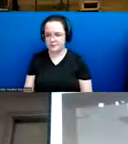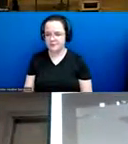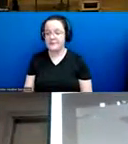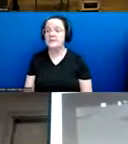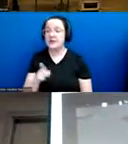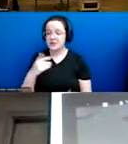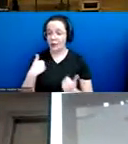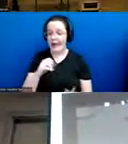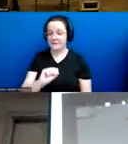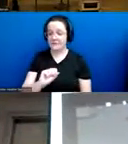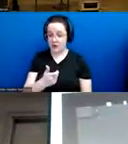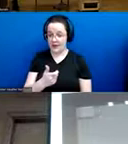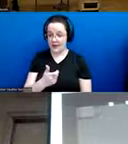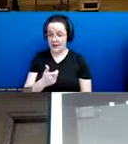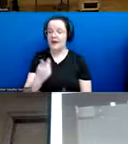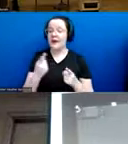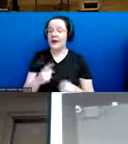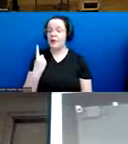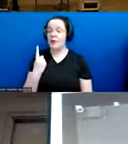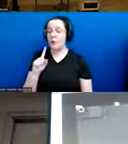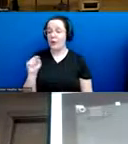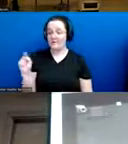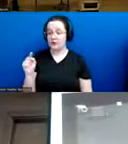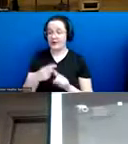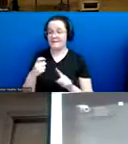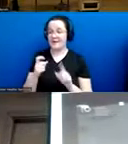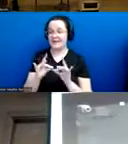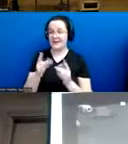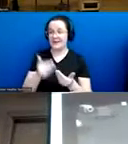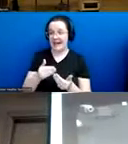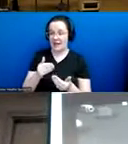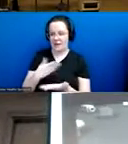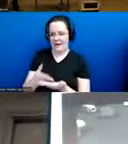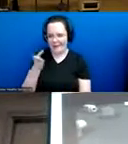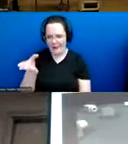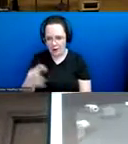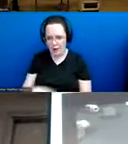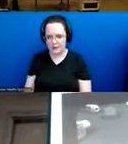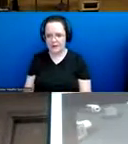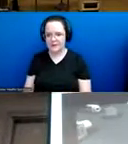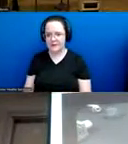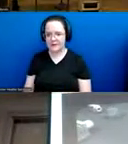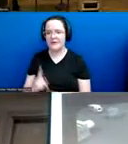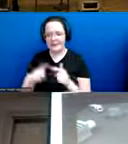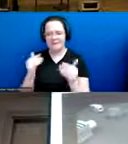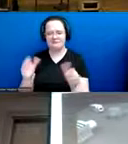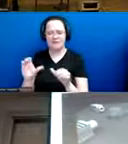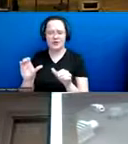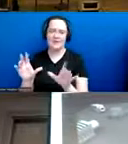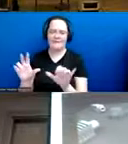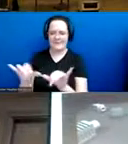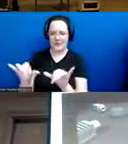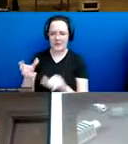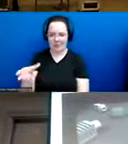and then one of the photons from the entangled state is coming here. Then you perform this so-called measurement here, right? That